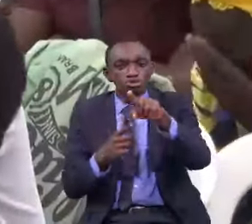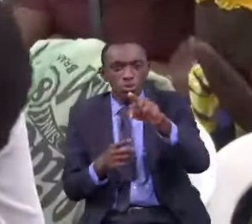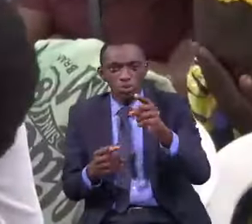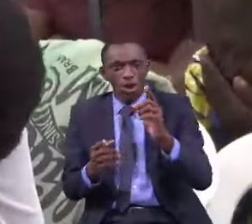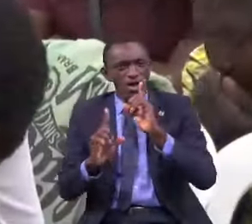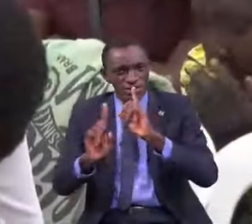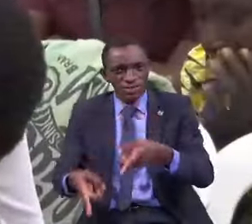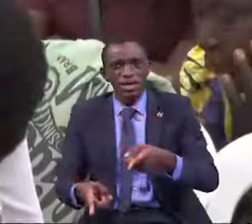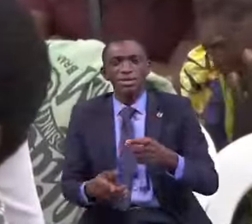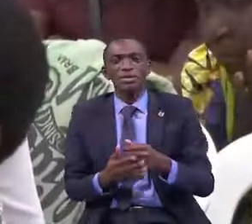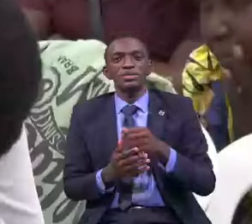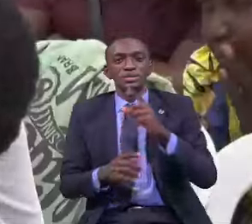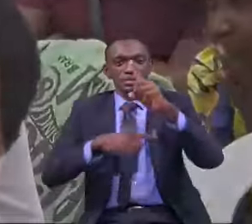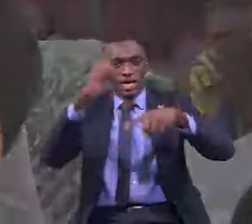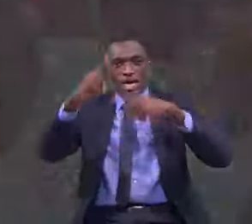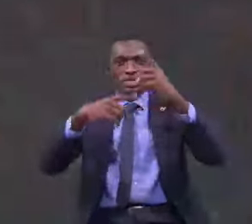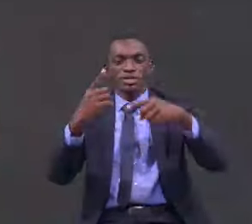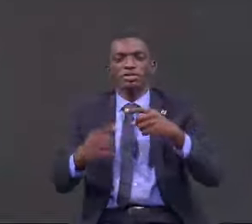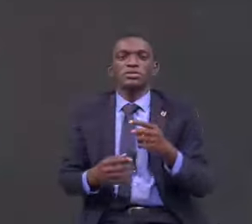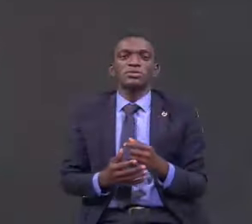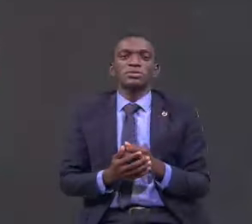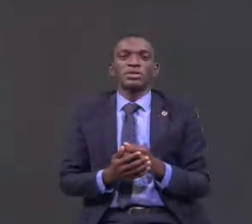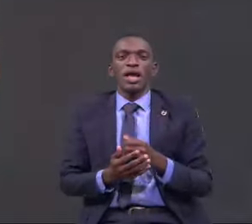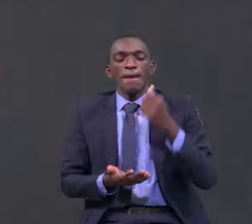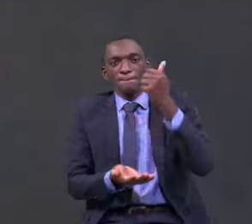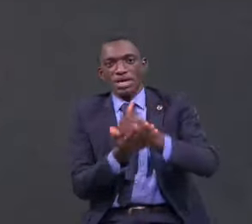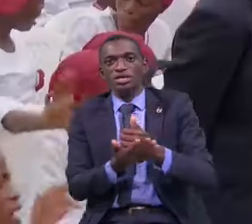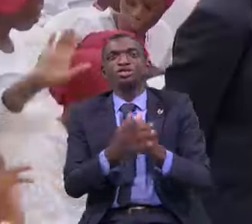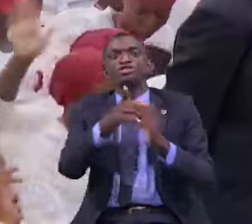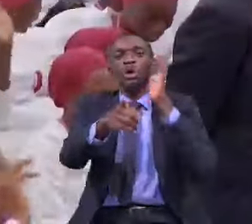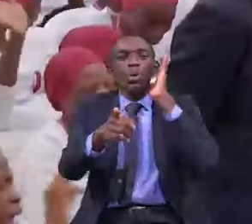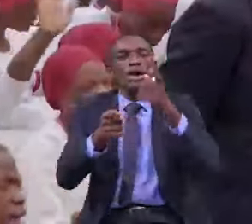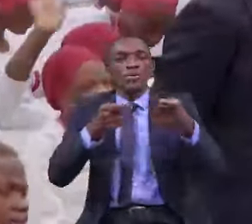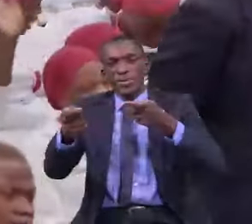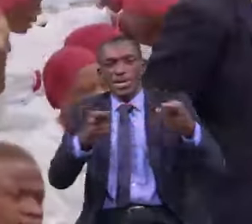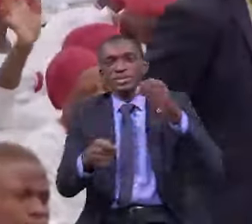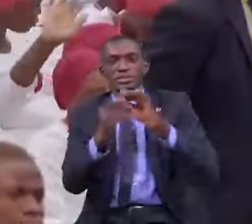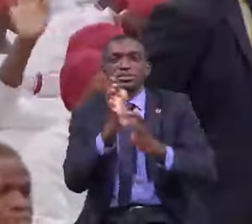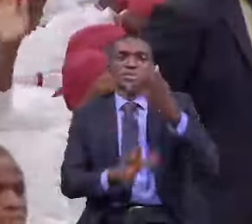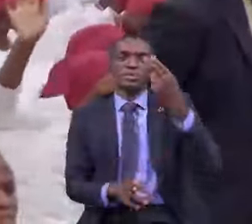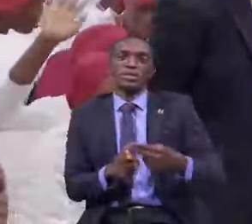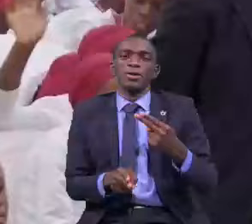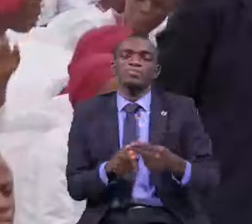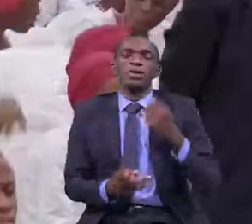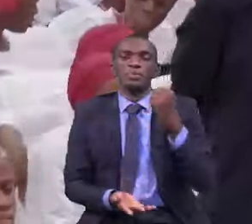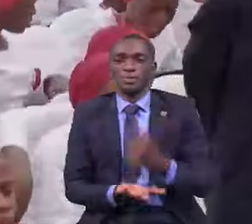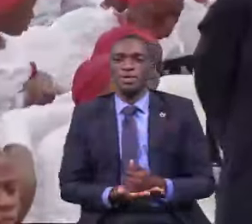answer. You will reign in Jesus' name.